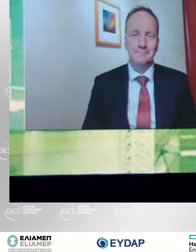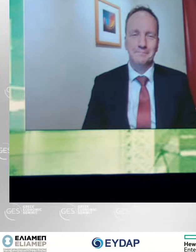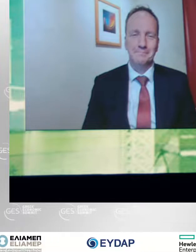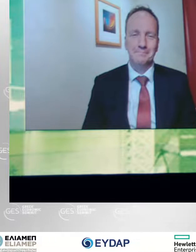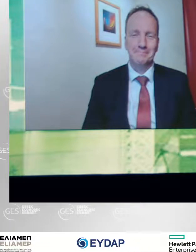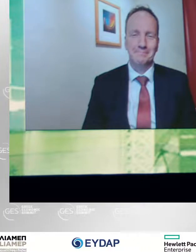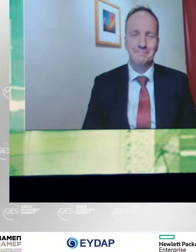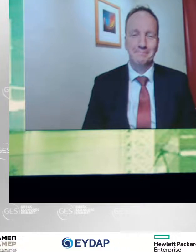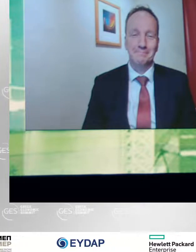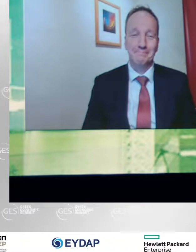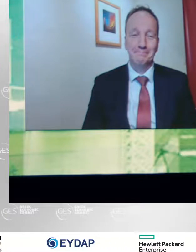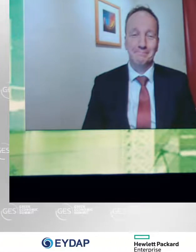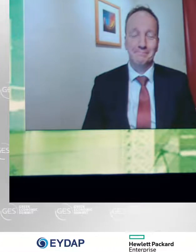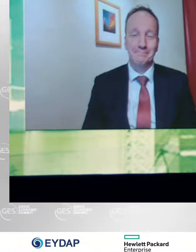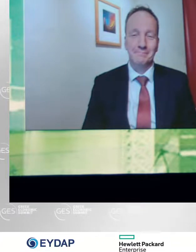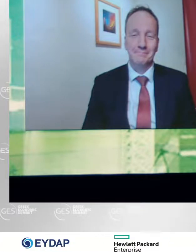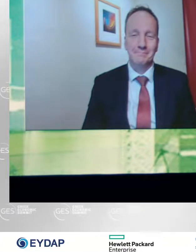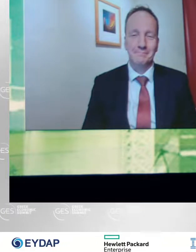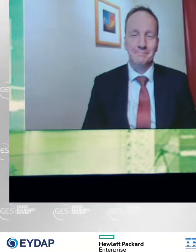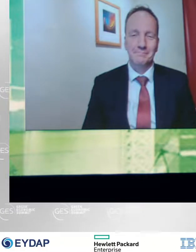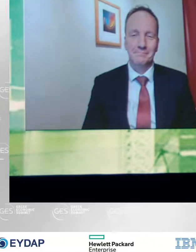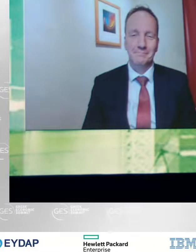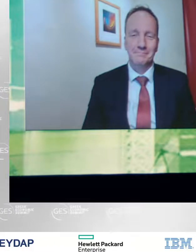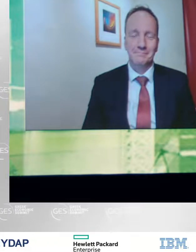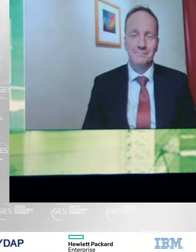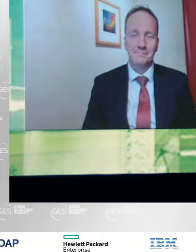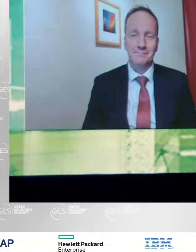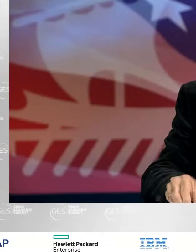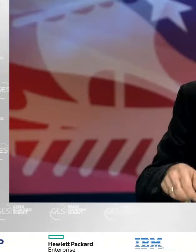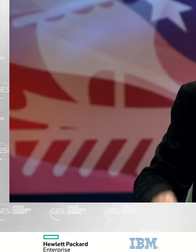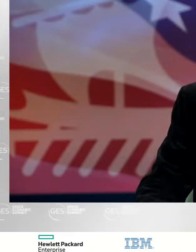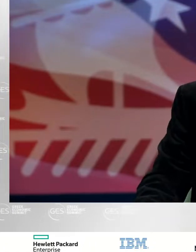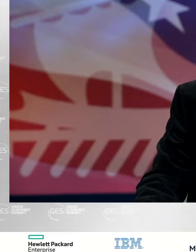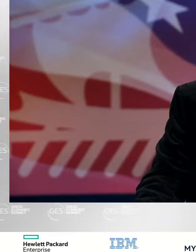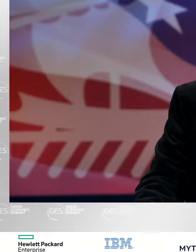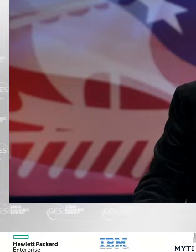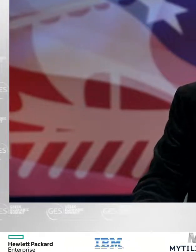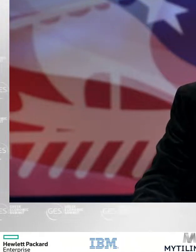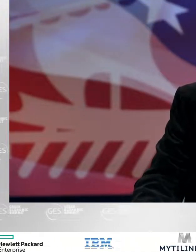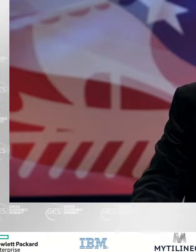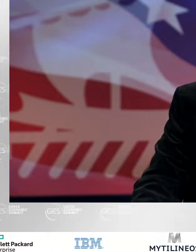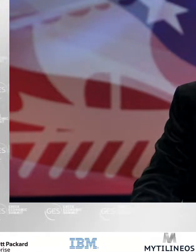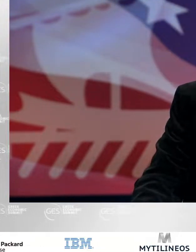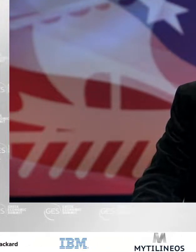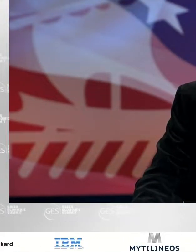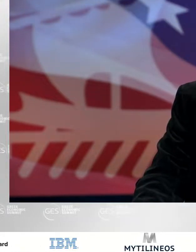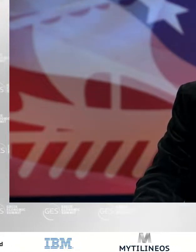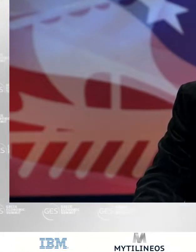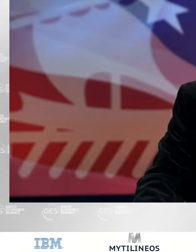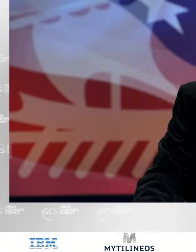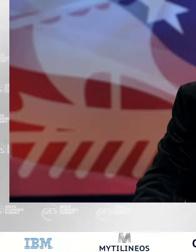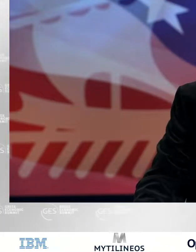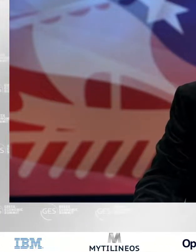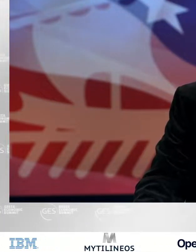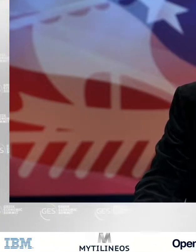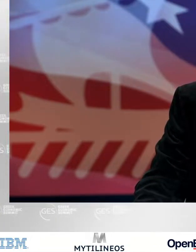perform better than them. And we are going to have a discussion right on the central topic of